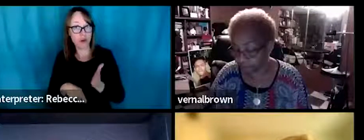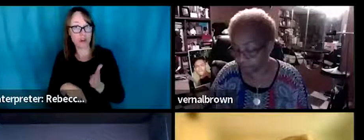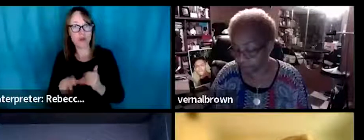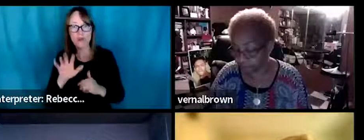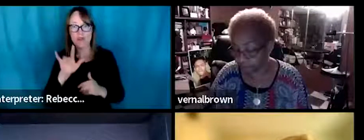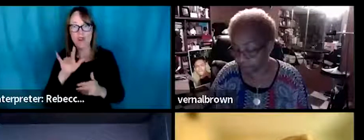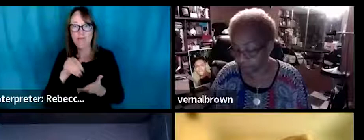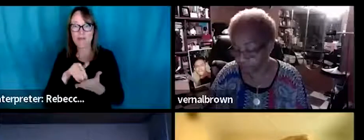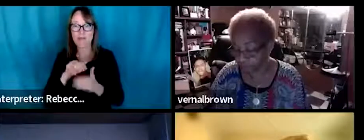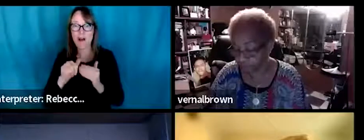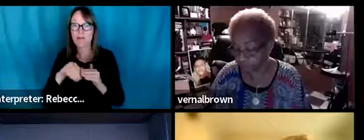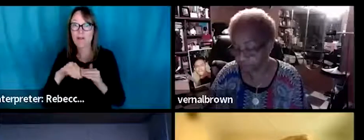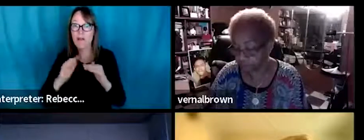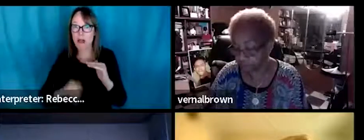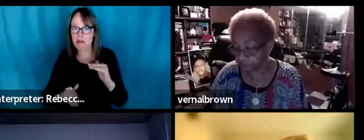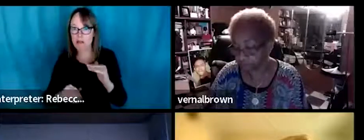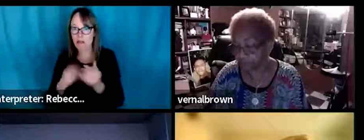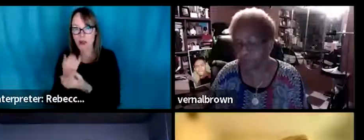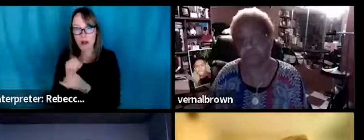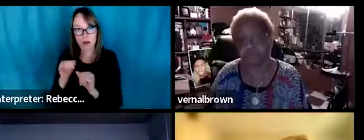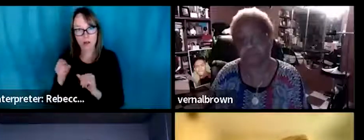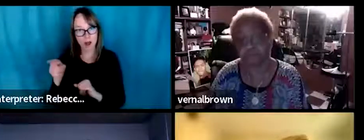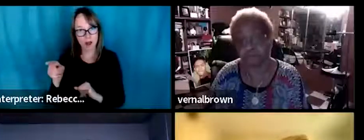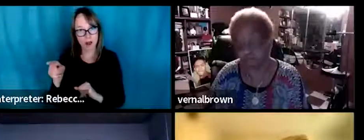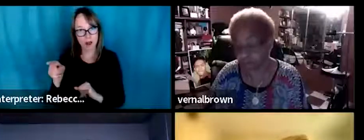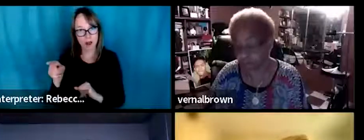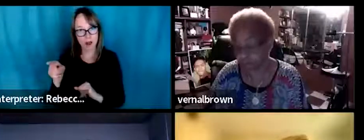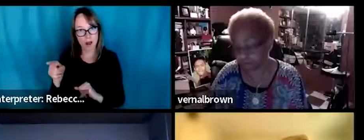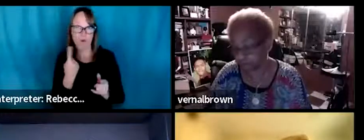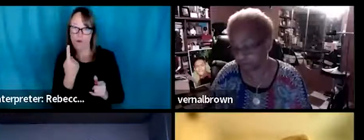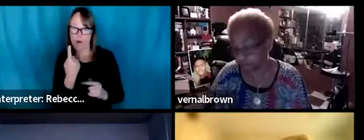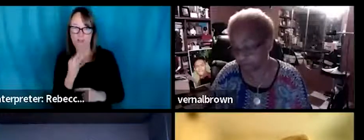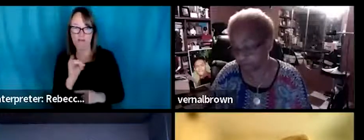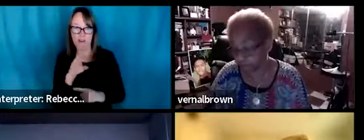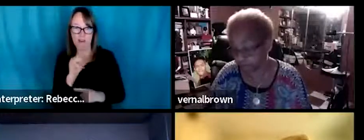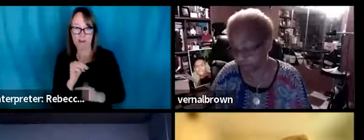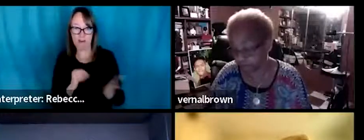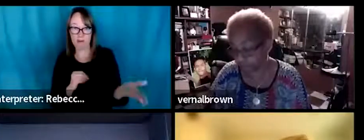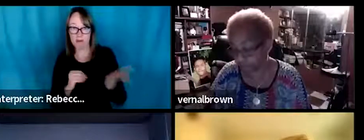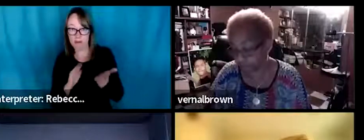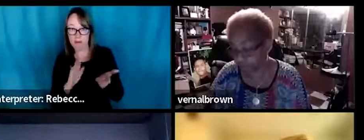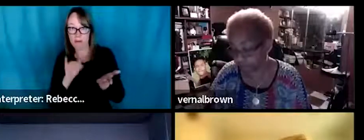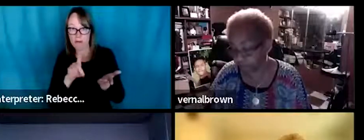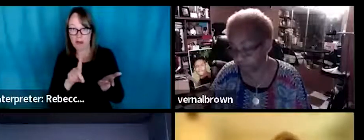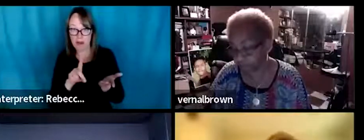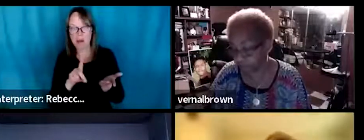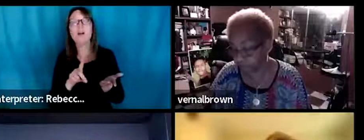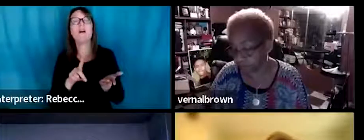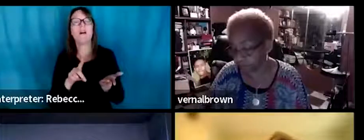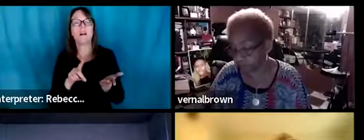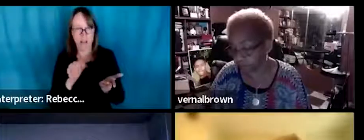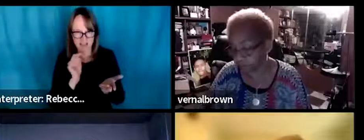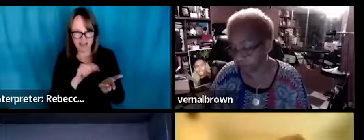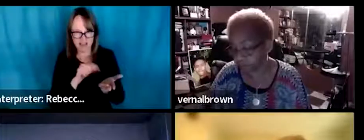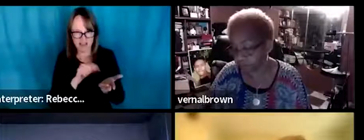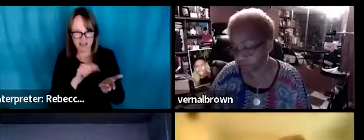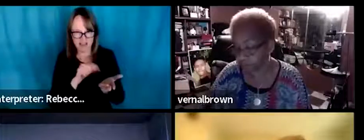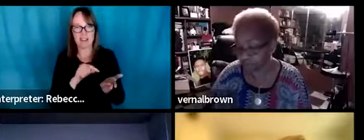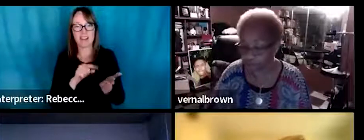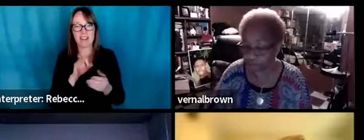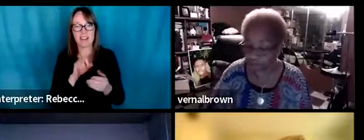estimate. Because only one firm submitted a bid, the sealed bid procurement method is being converted into a negotiated